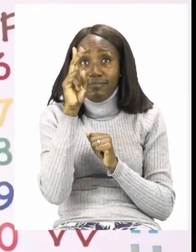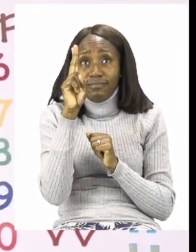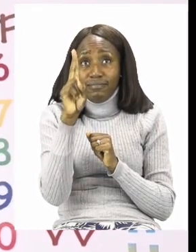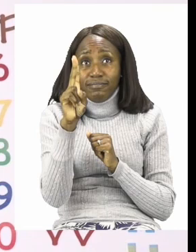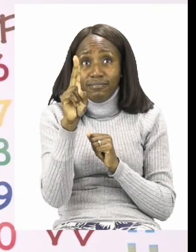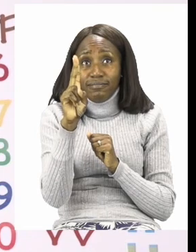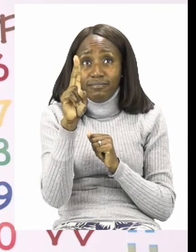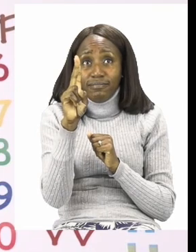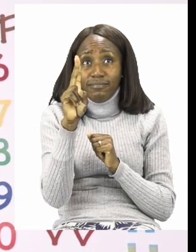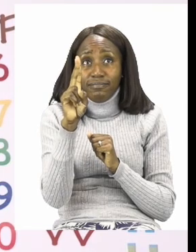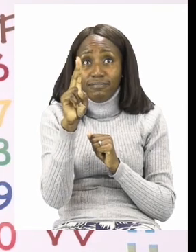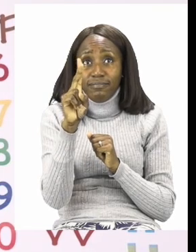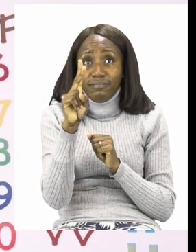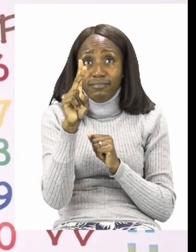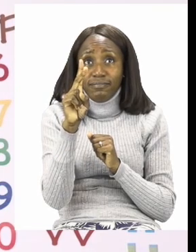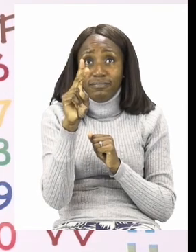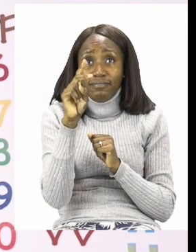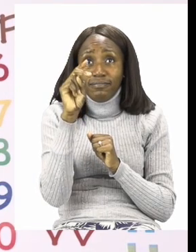2,